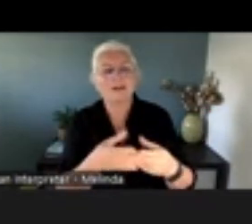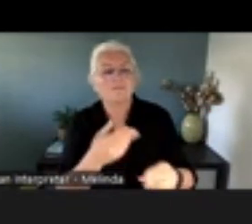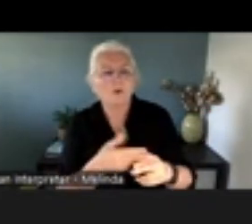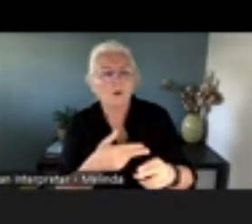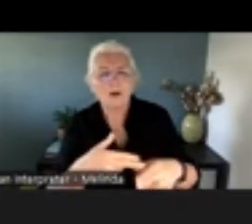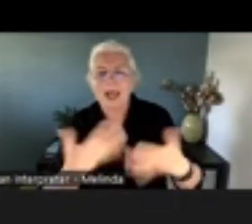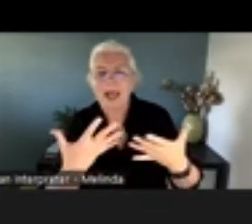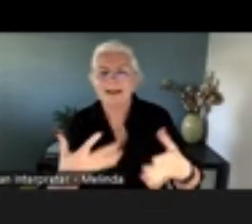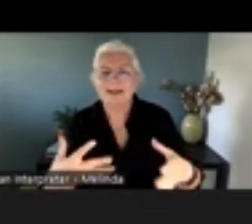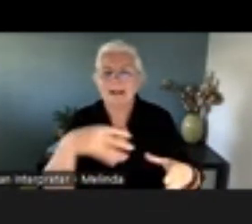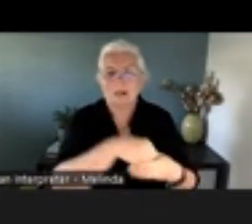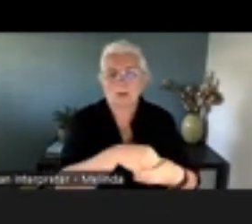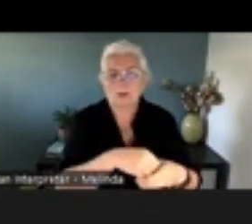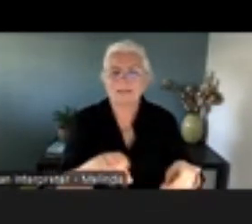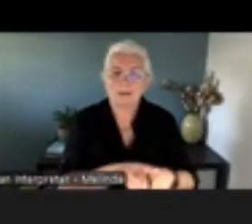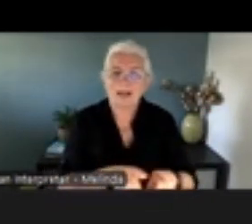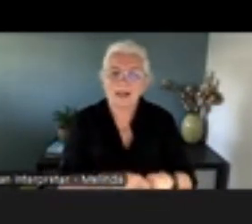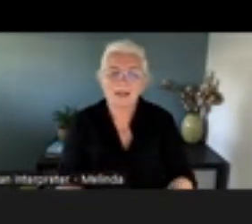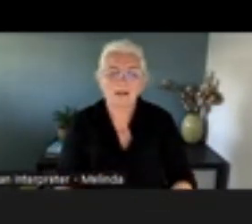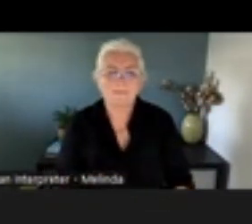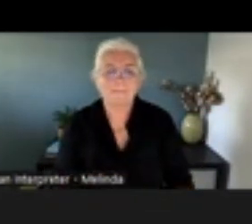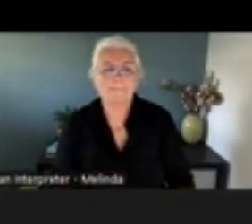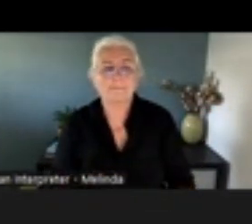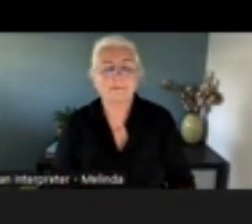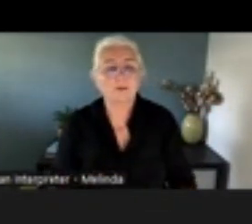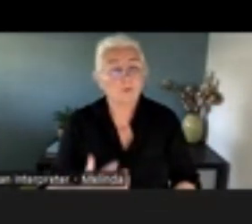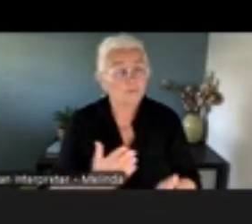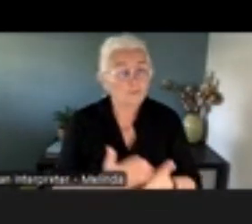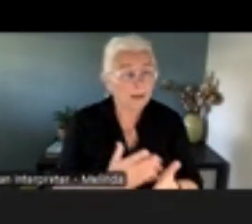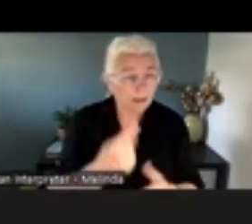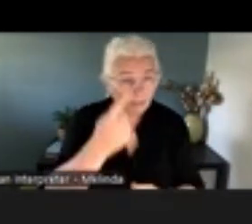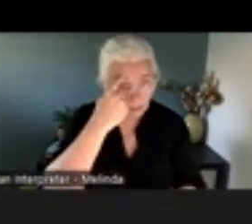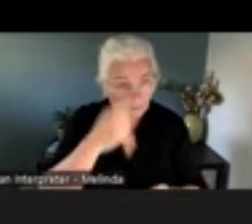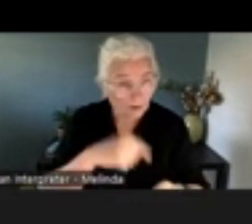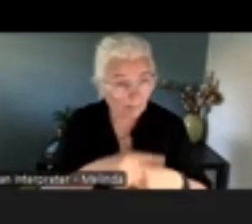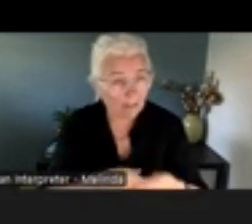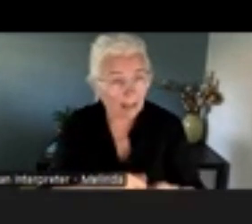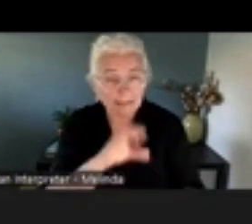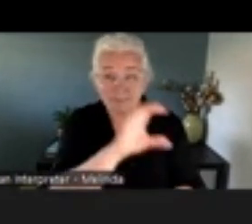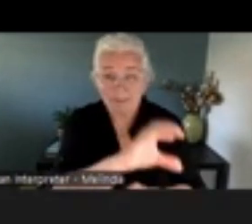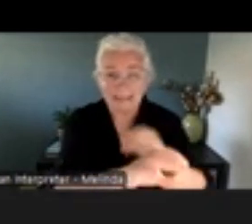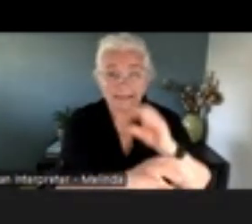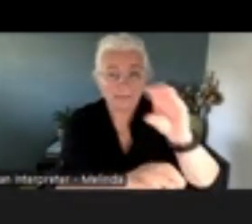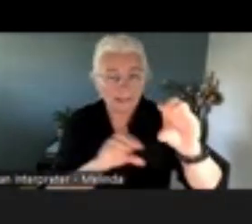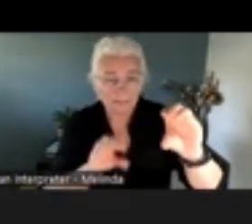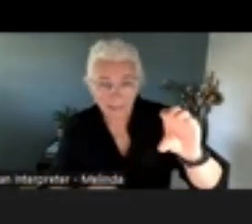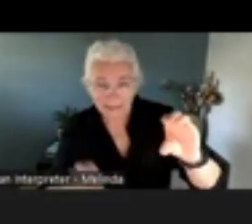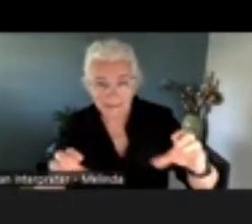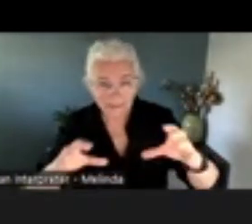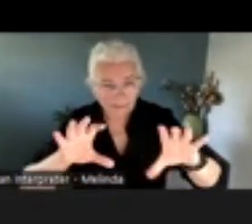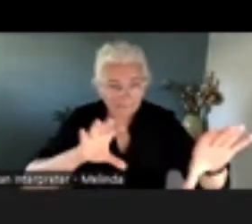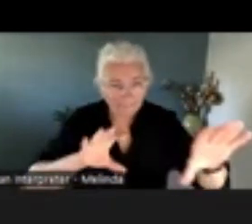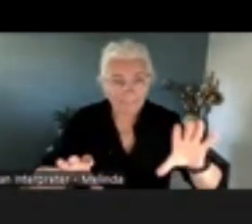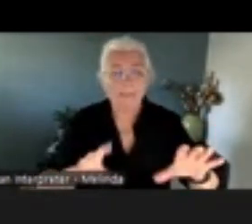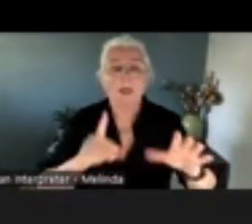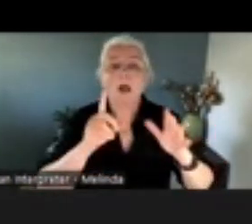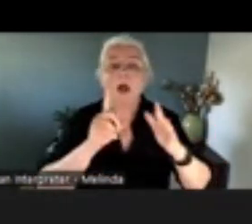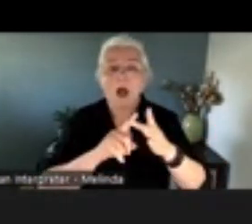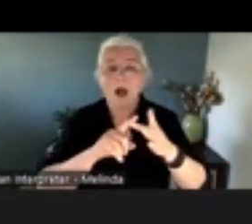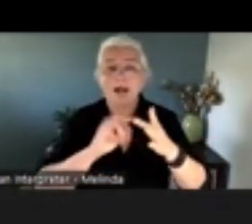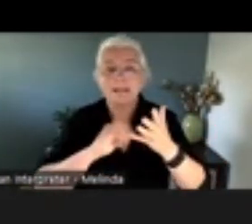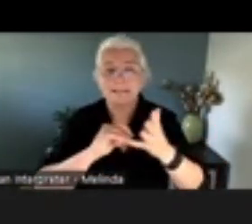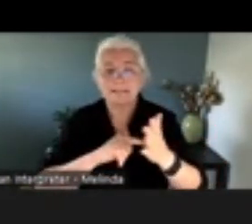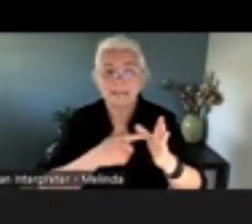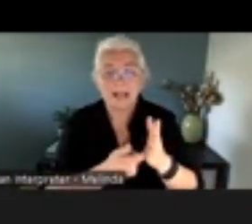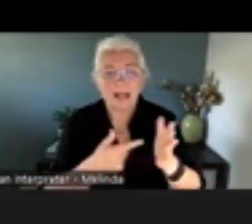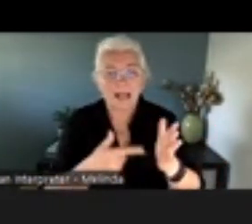with include as well. We really thought about the spacing that was on this poster and in the iStart tool. And